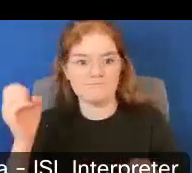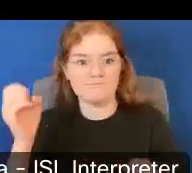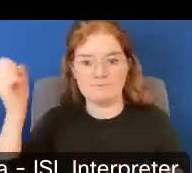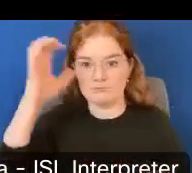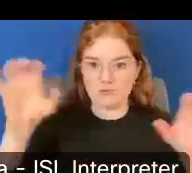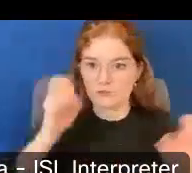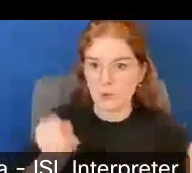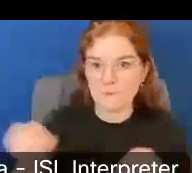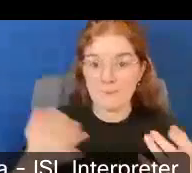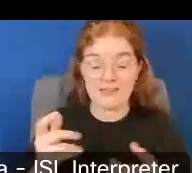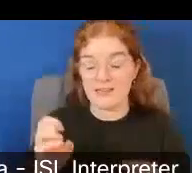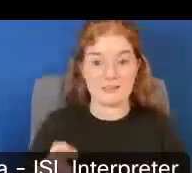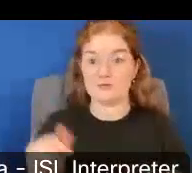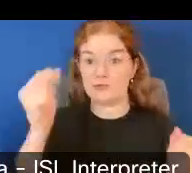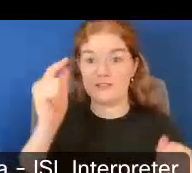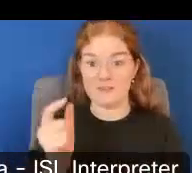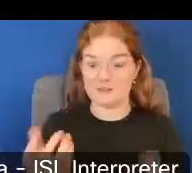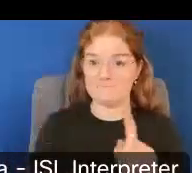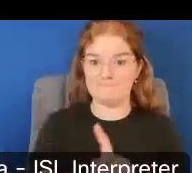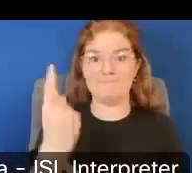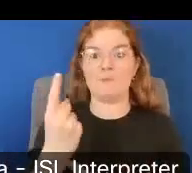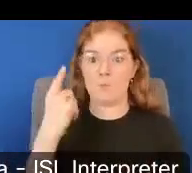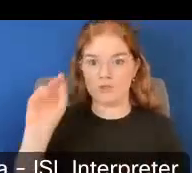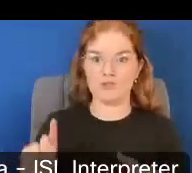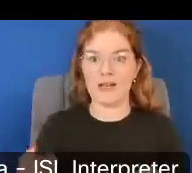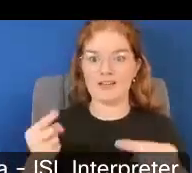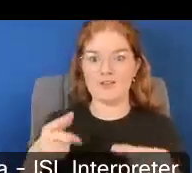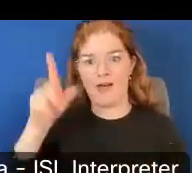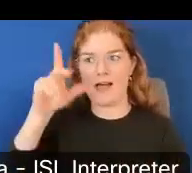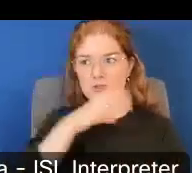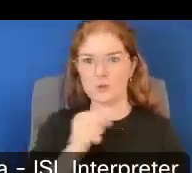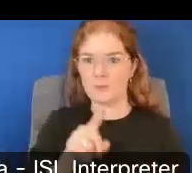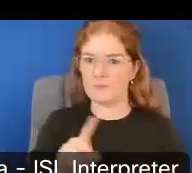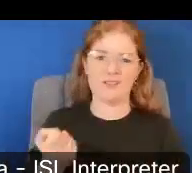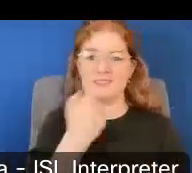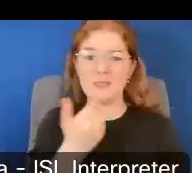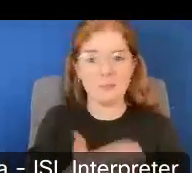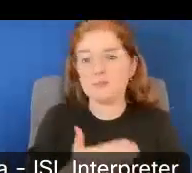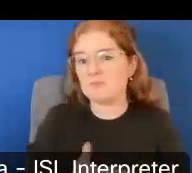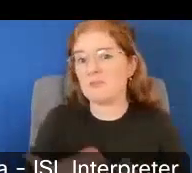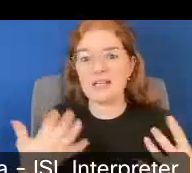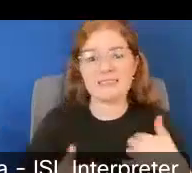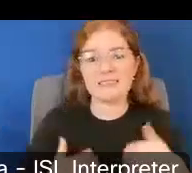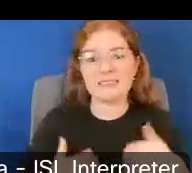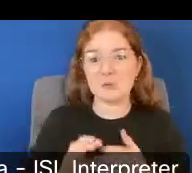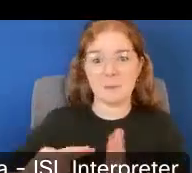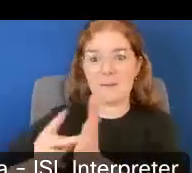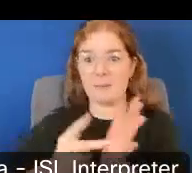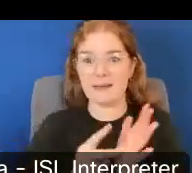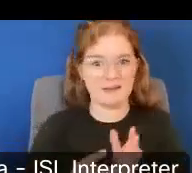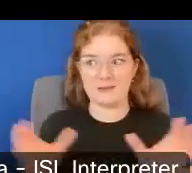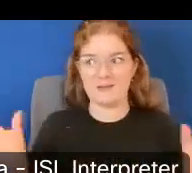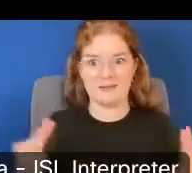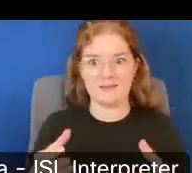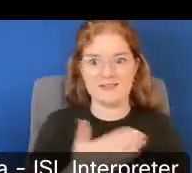we were hit with a challenge when we started what we thought was going to be the very simple task of stakeholder mapping, and we started with